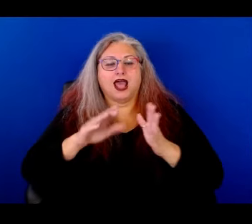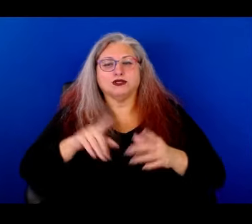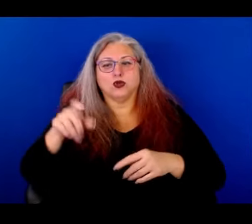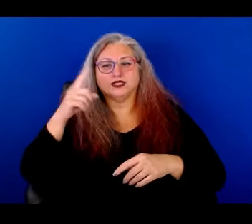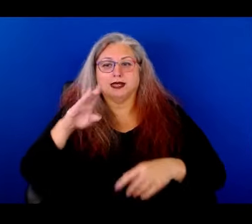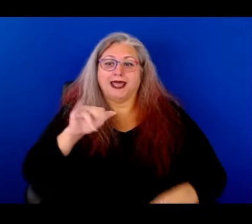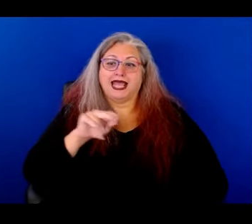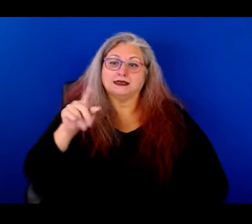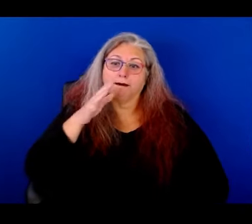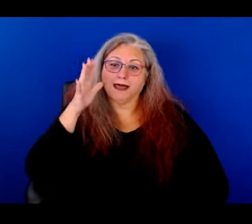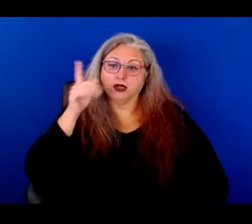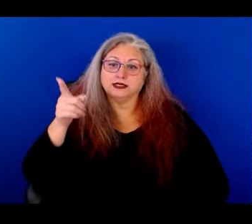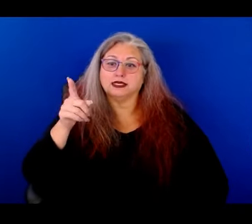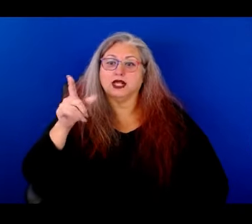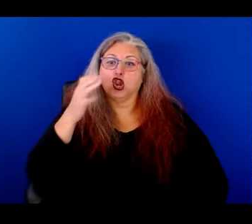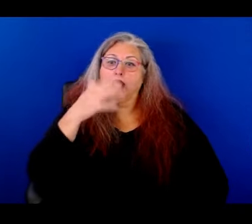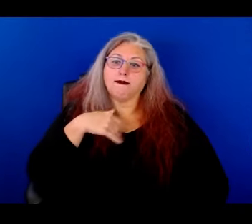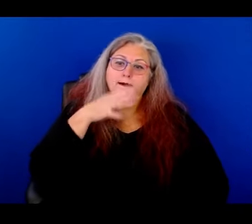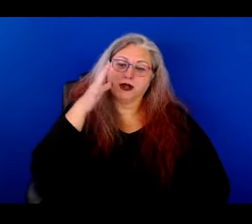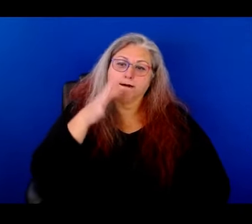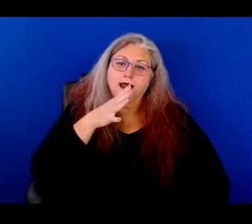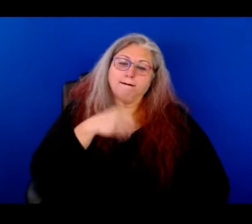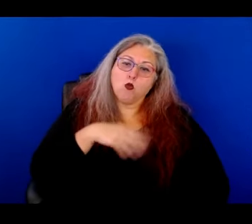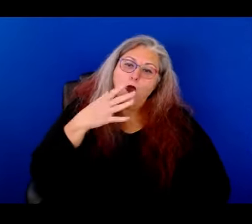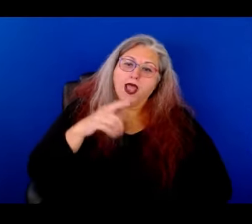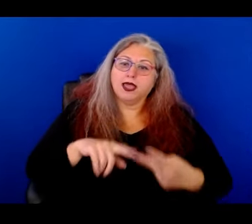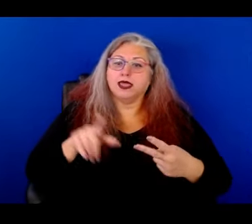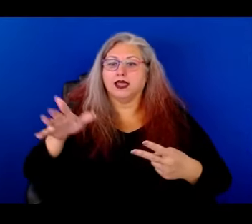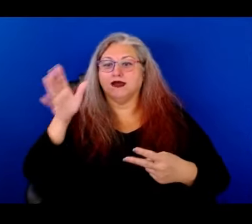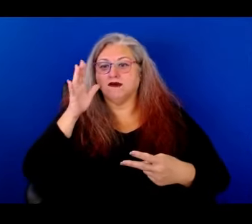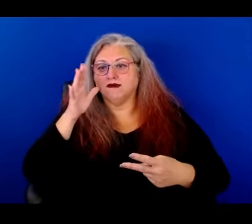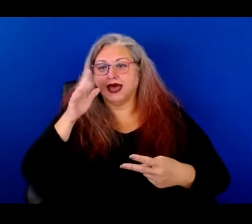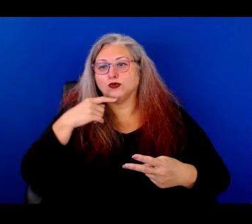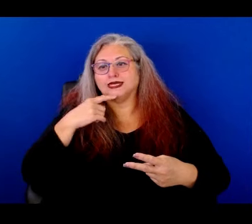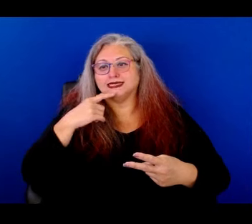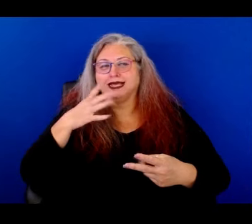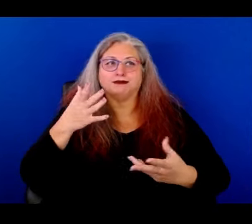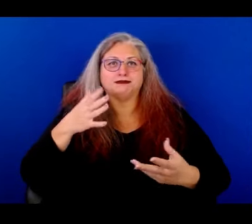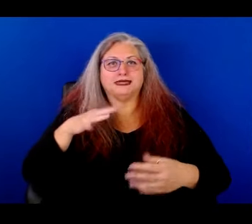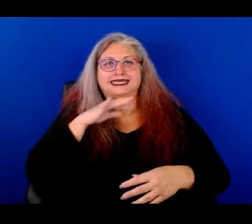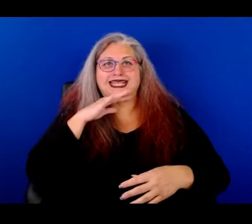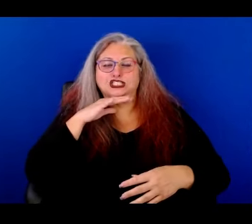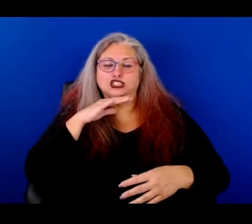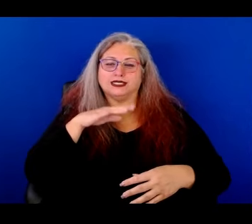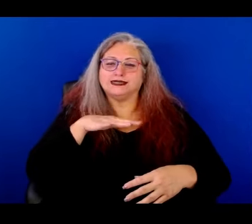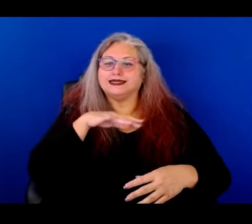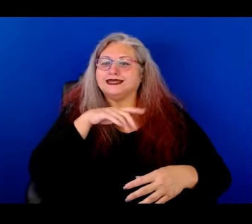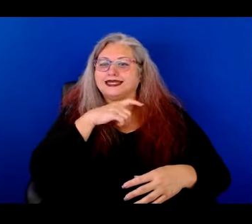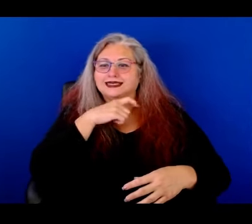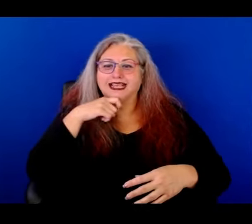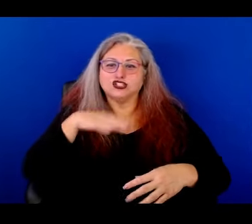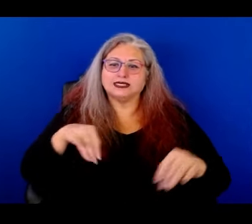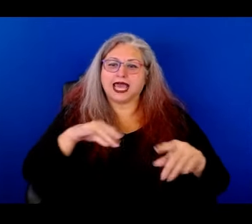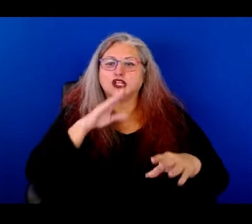Bayan's parents reflect my parents. So the mom is porcelain white. The dad, we say, is desert sand. The daughter is rose